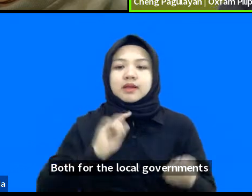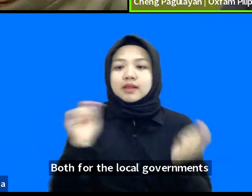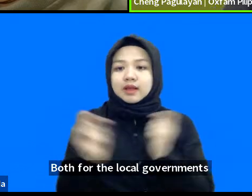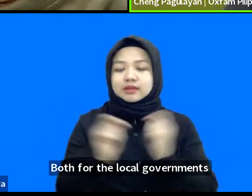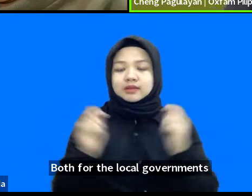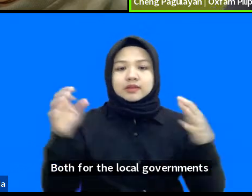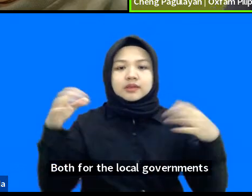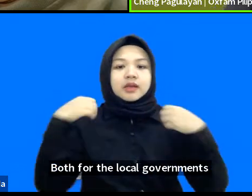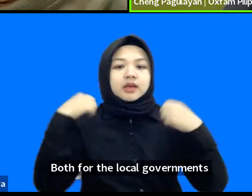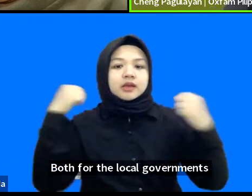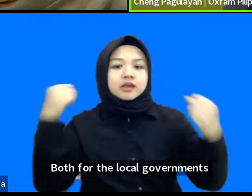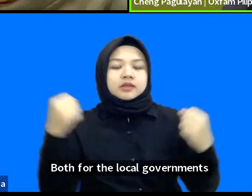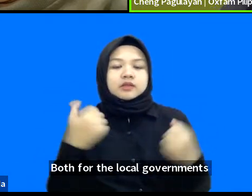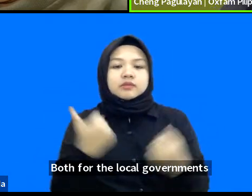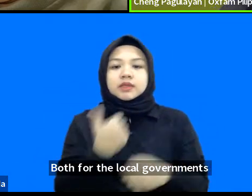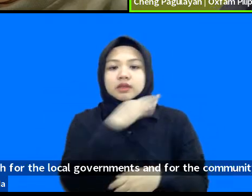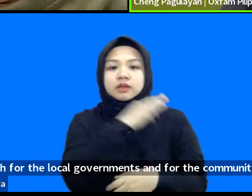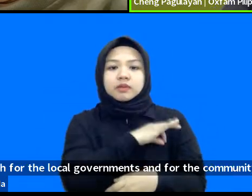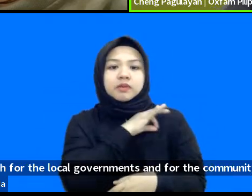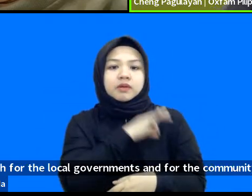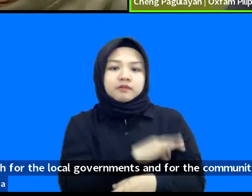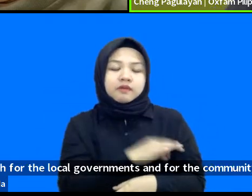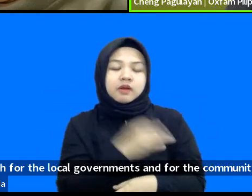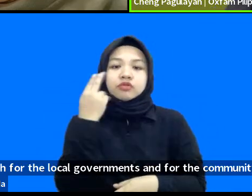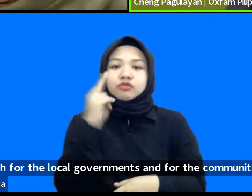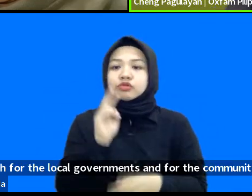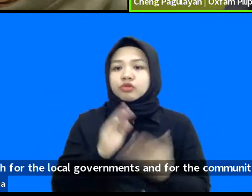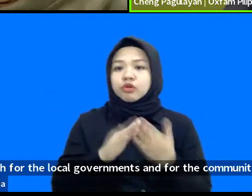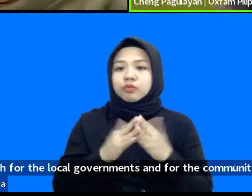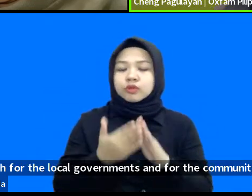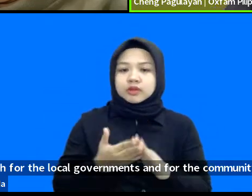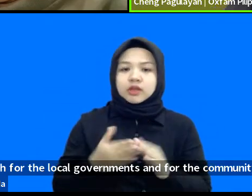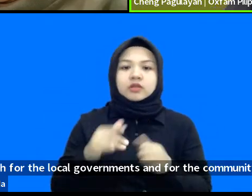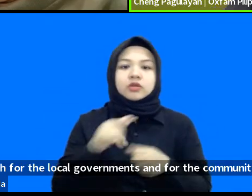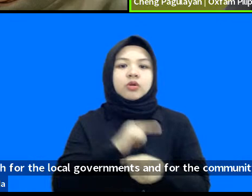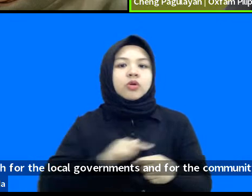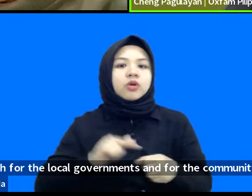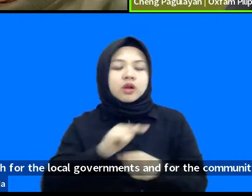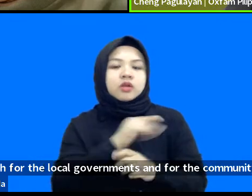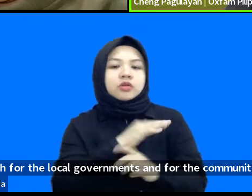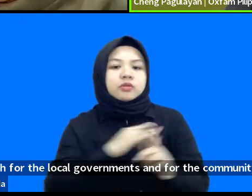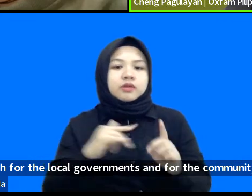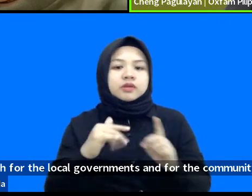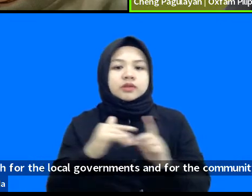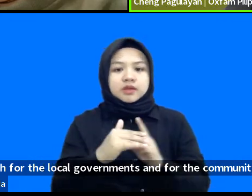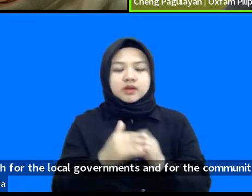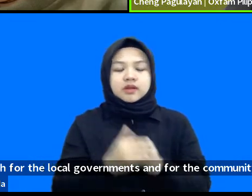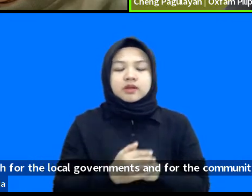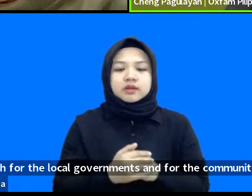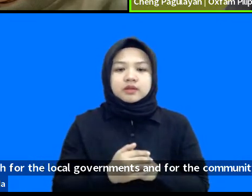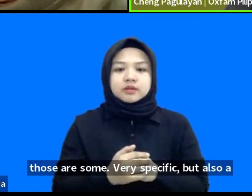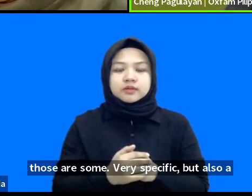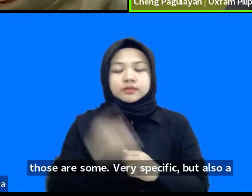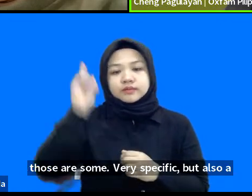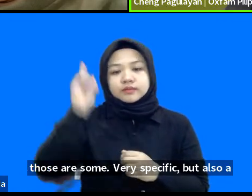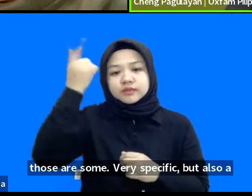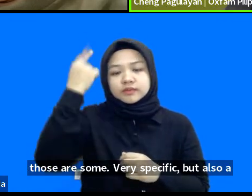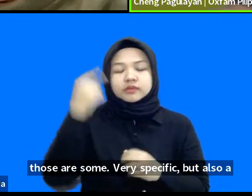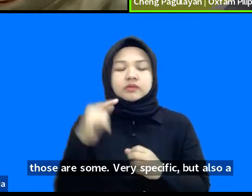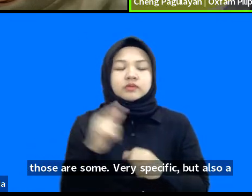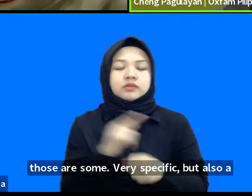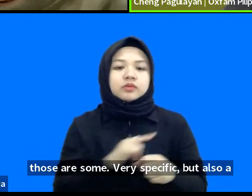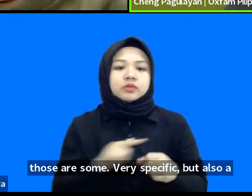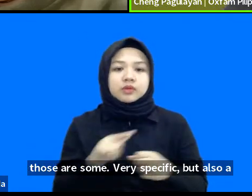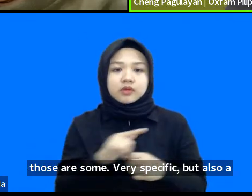for the community. So those are some very specific but also practical and I